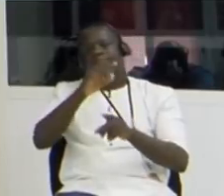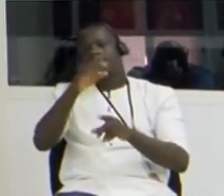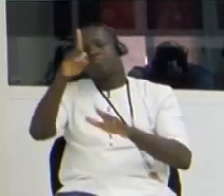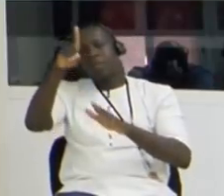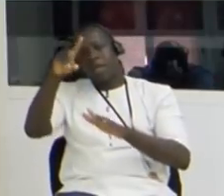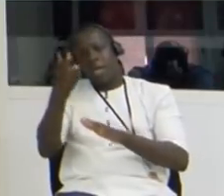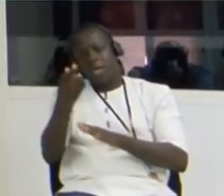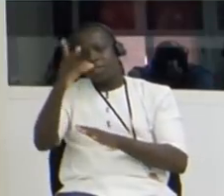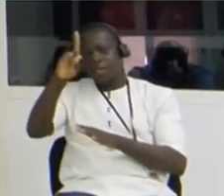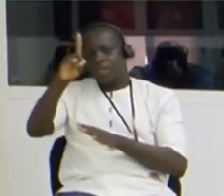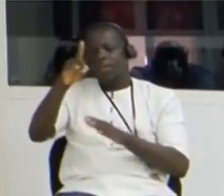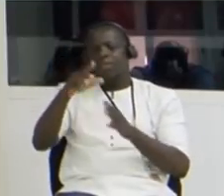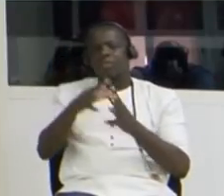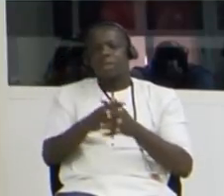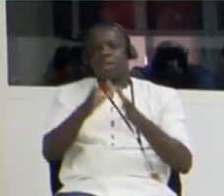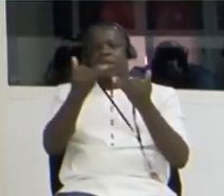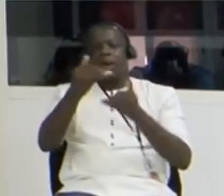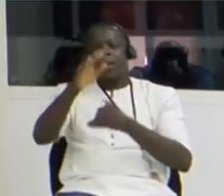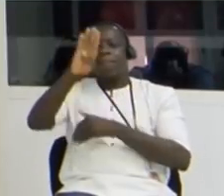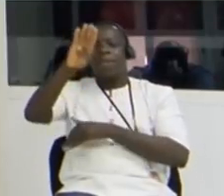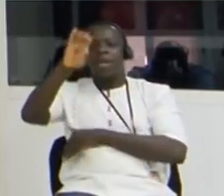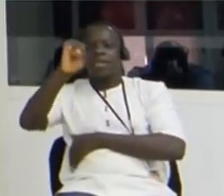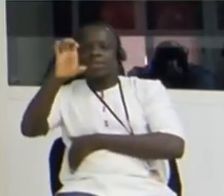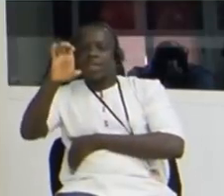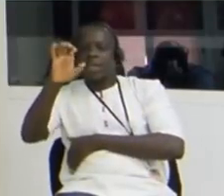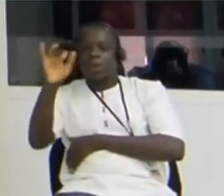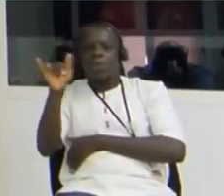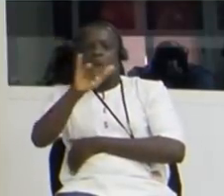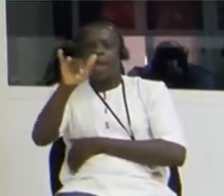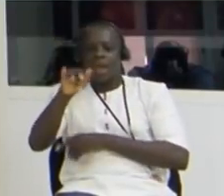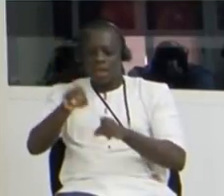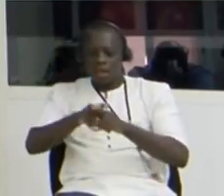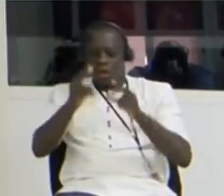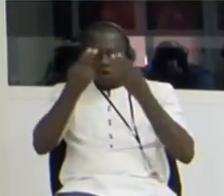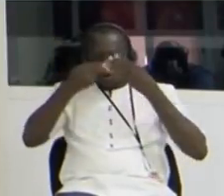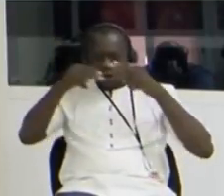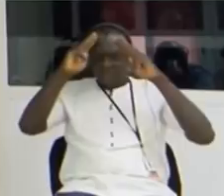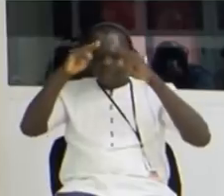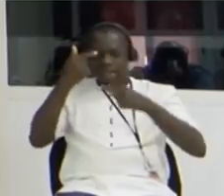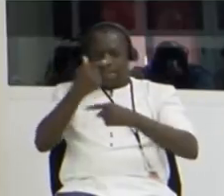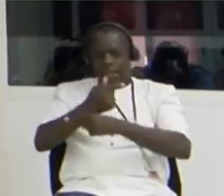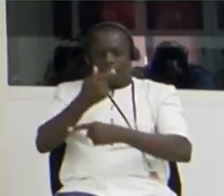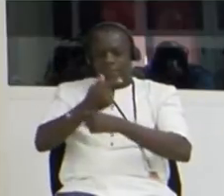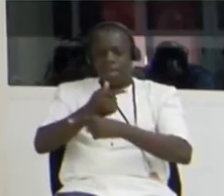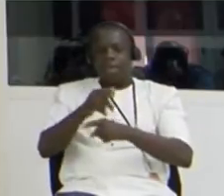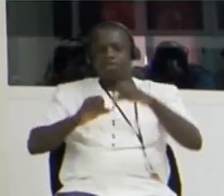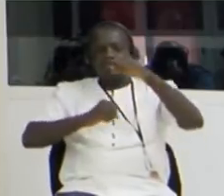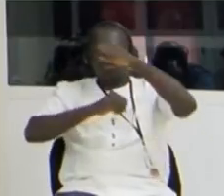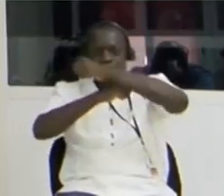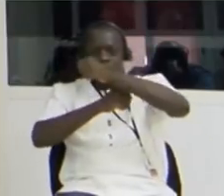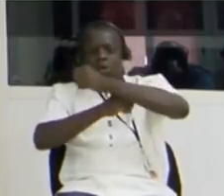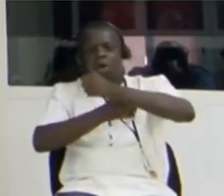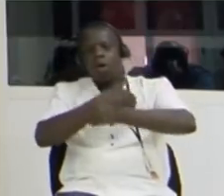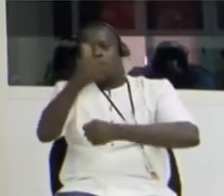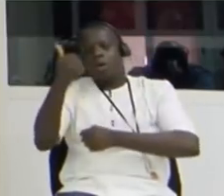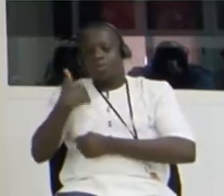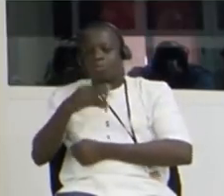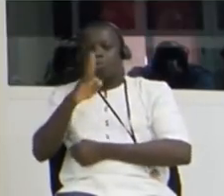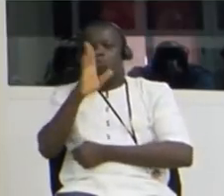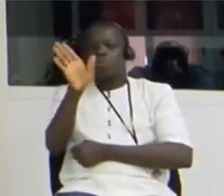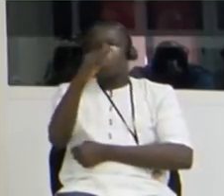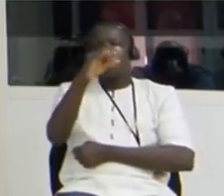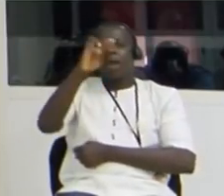For the bachelor's level is the University of the Gambia, but we also sponsor those that go to MDI for their